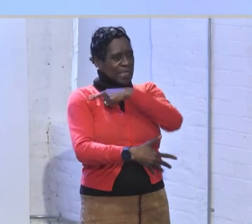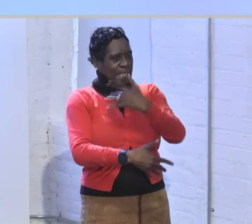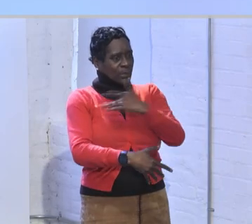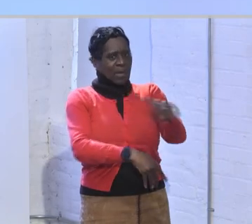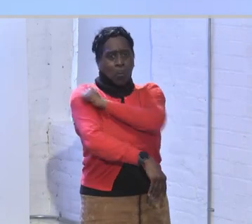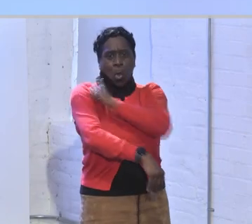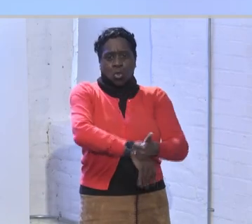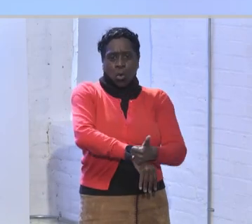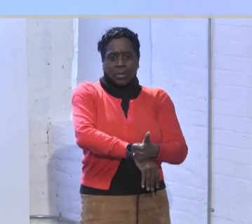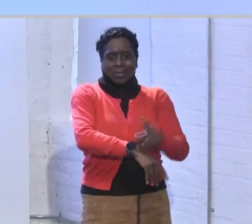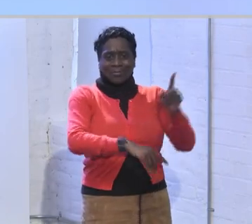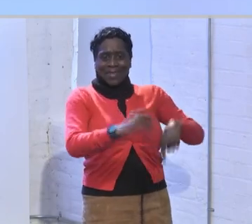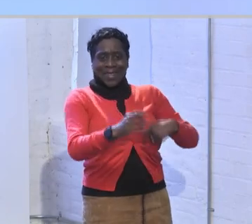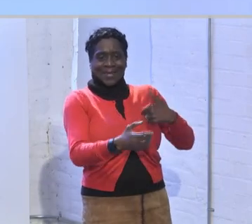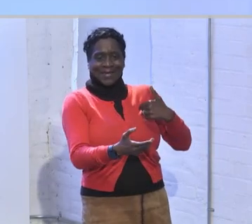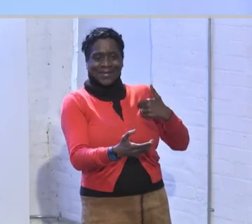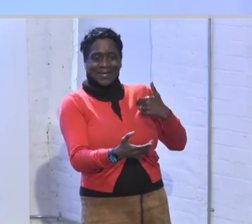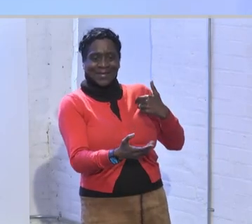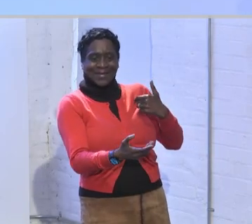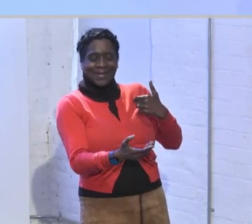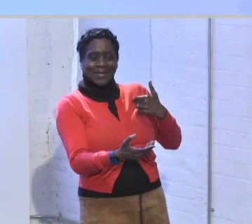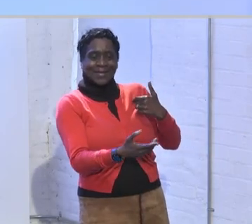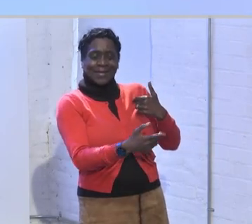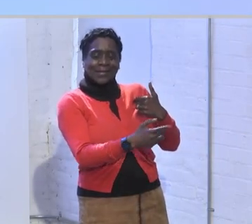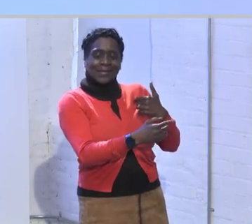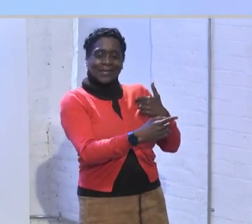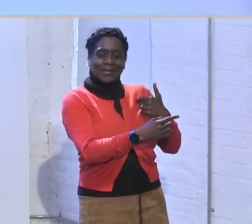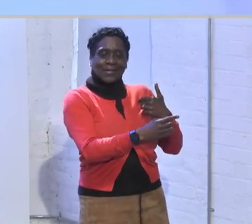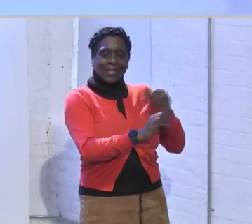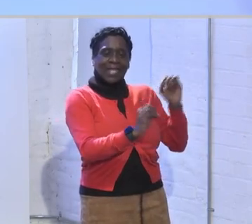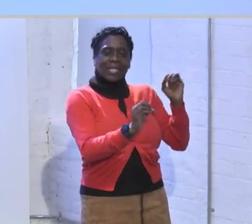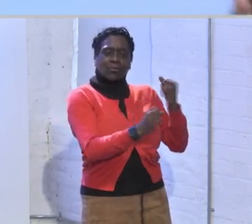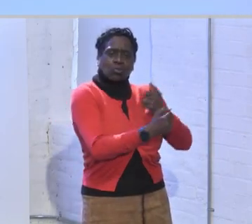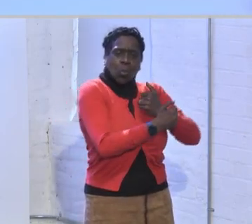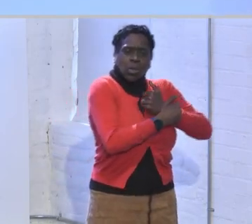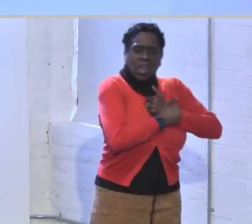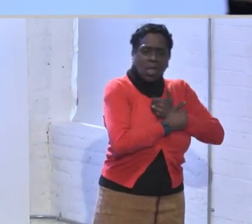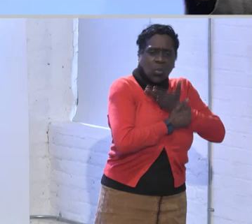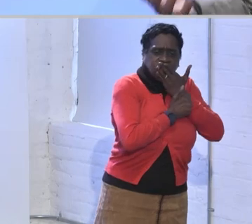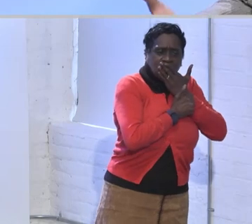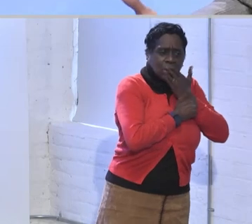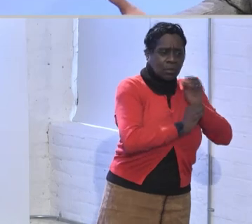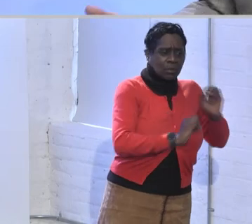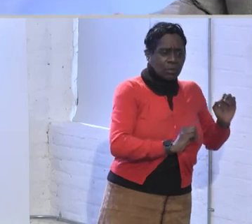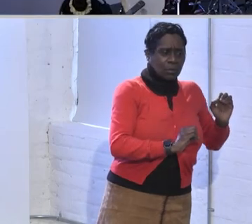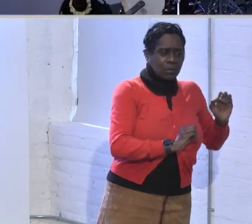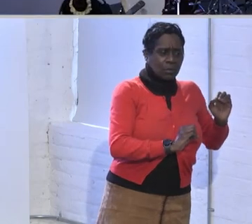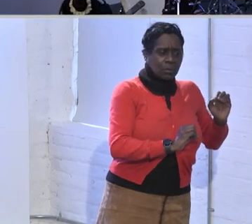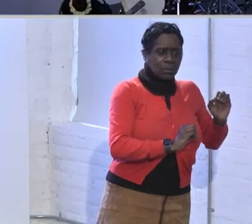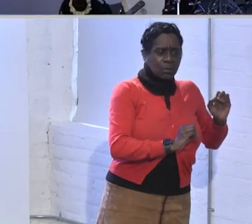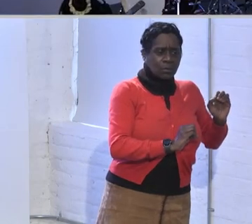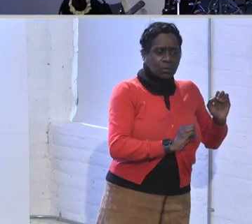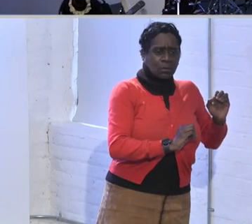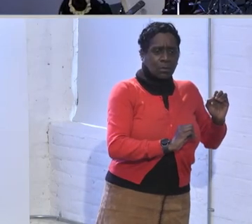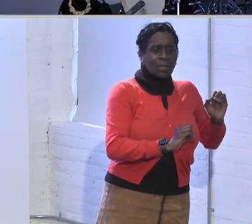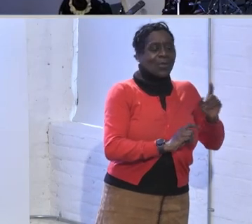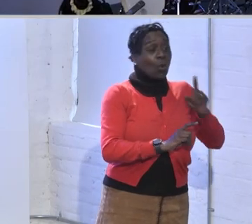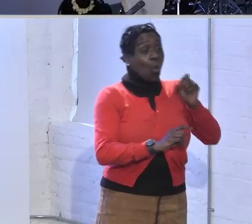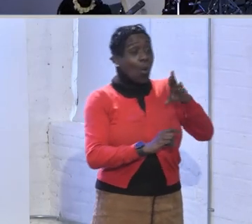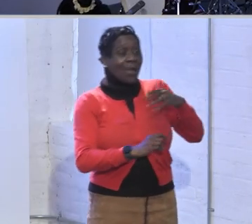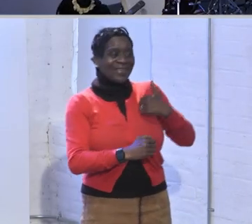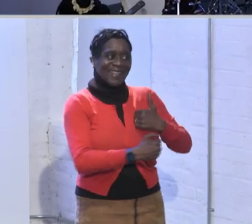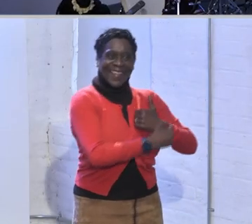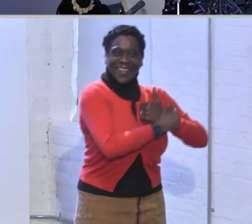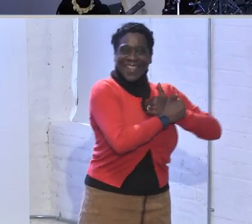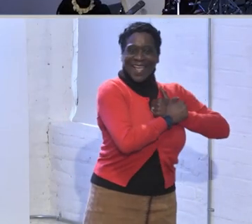authoritarian. And there's none of the affection. And then you have the other side where it's just affection. And, well, you know,